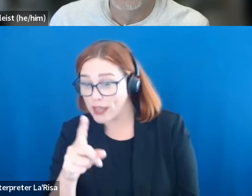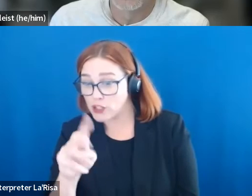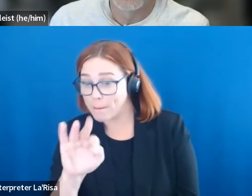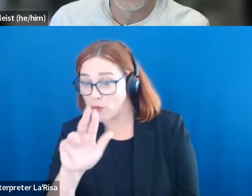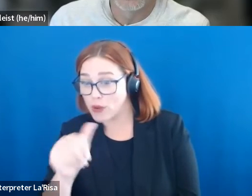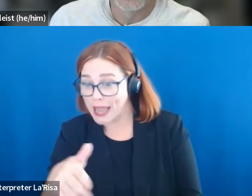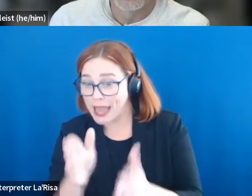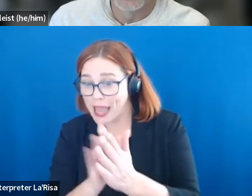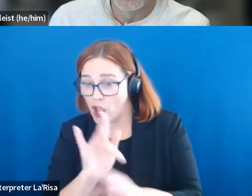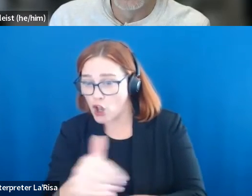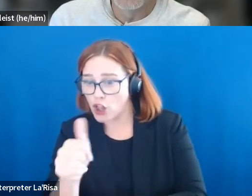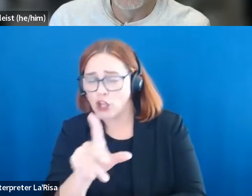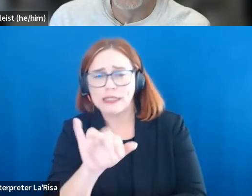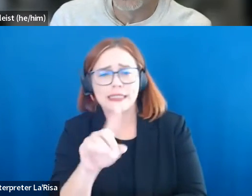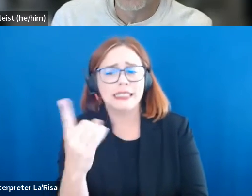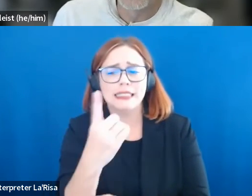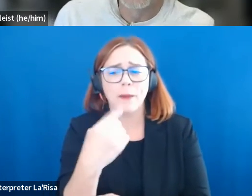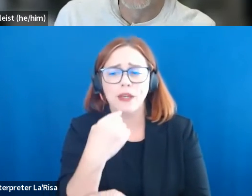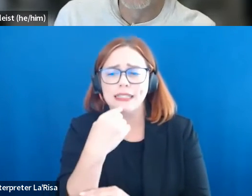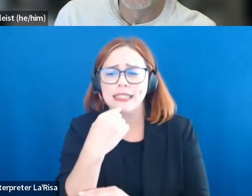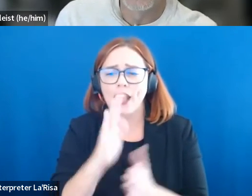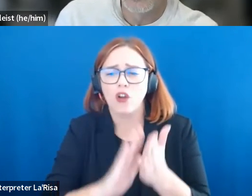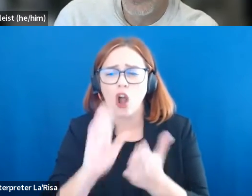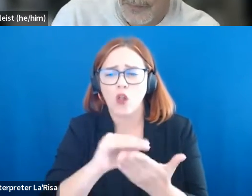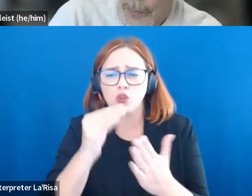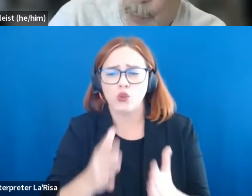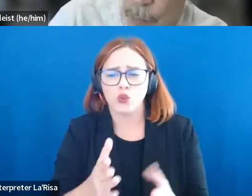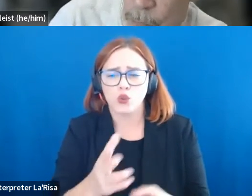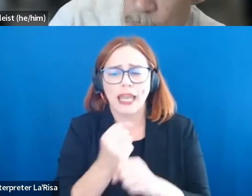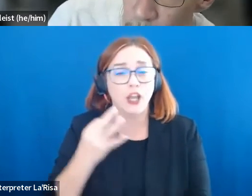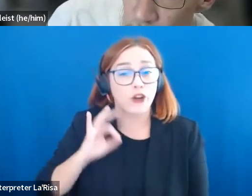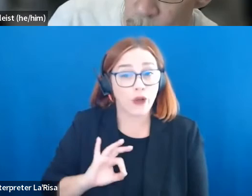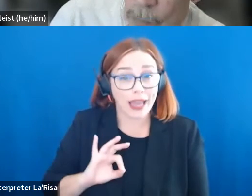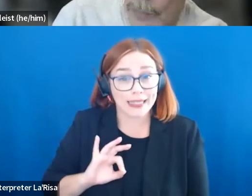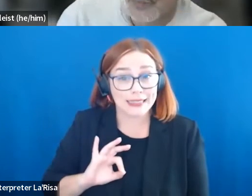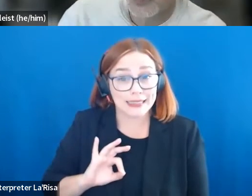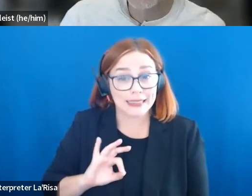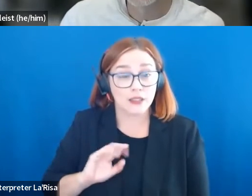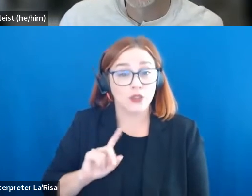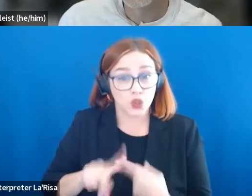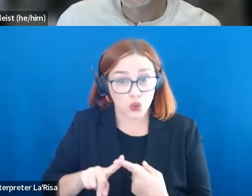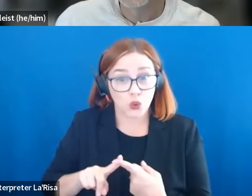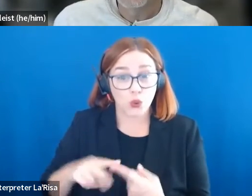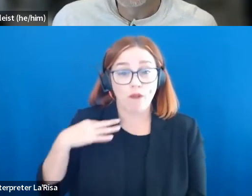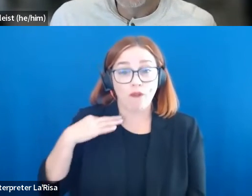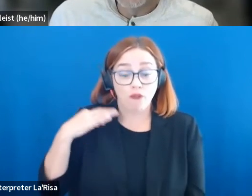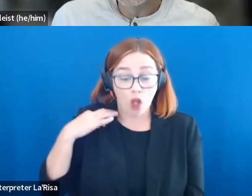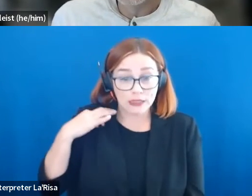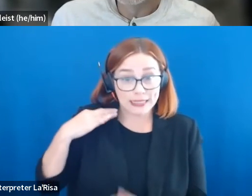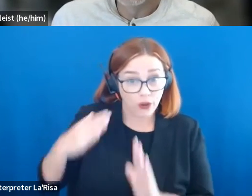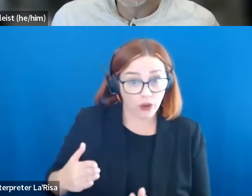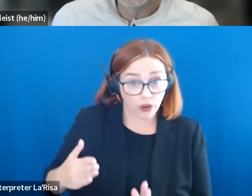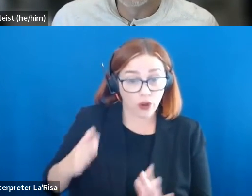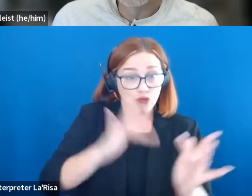And I think I can help answer that first part. I believe somebody had mentioned just reaching out to volunteer services at local